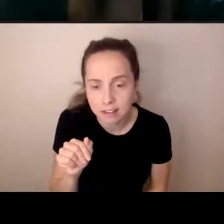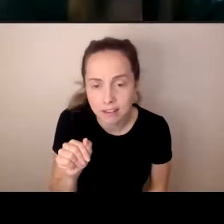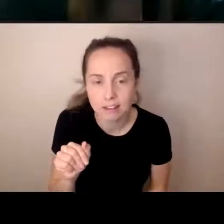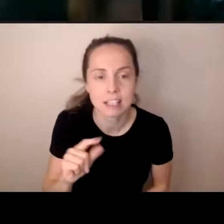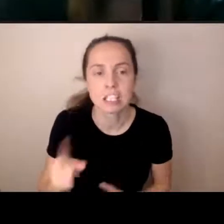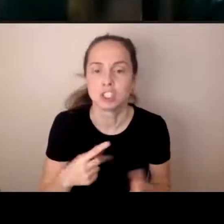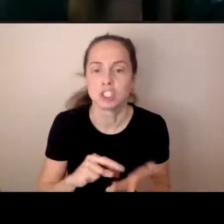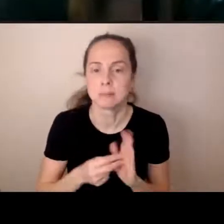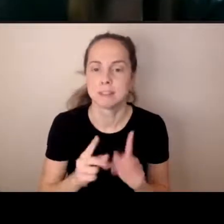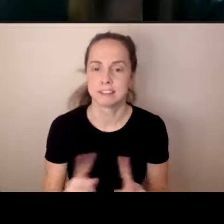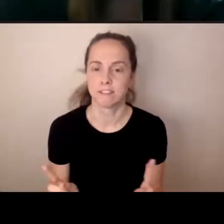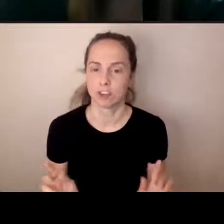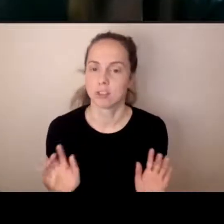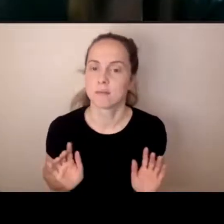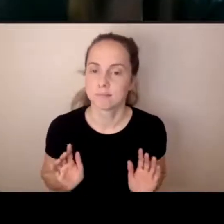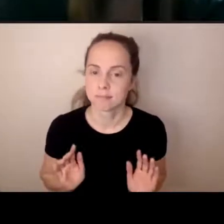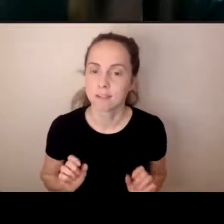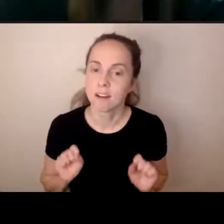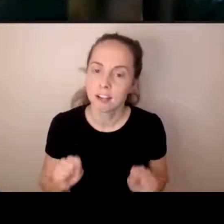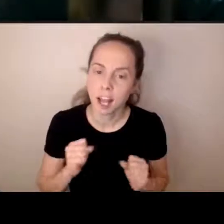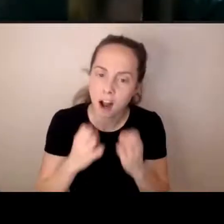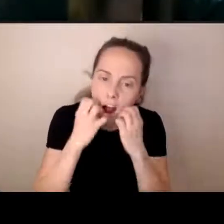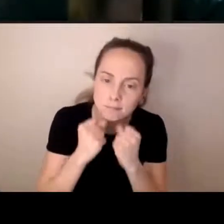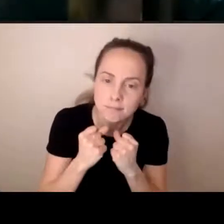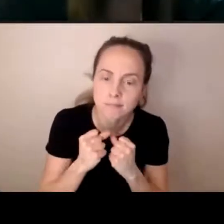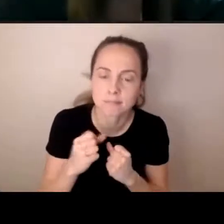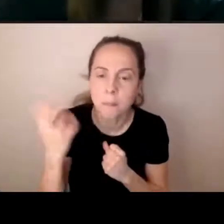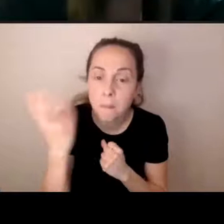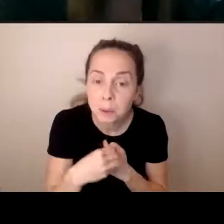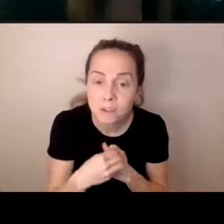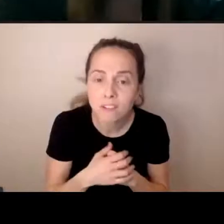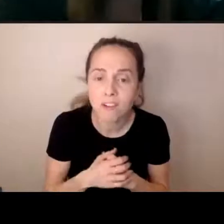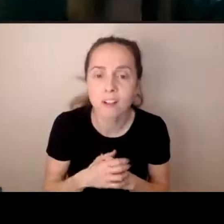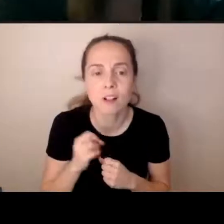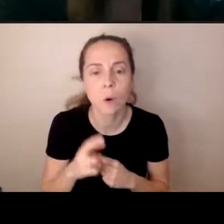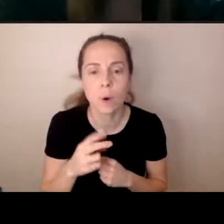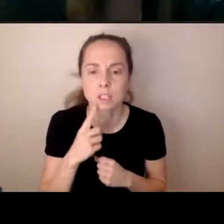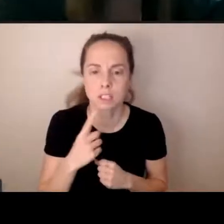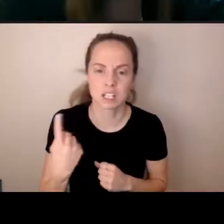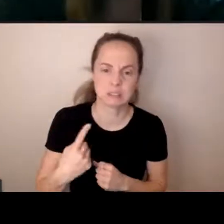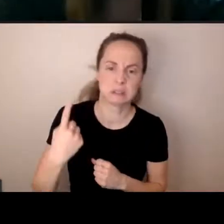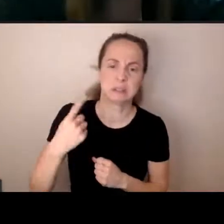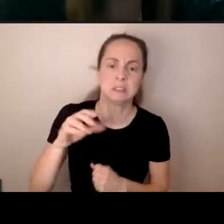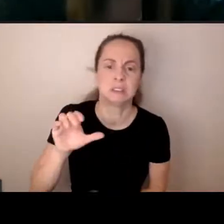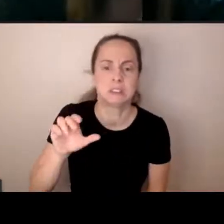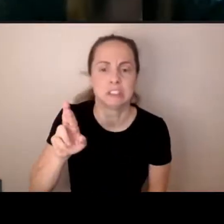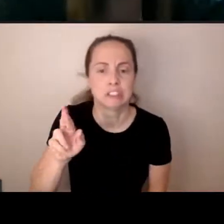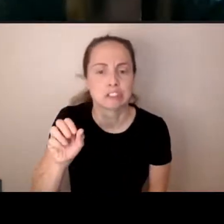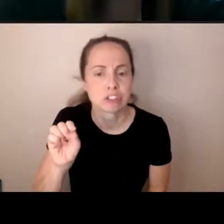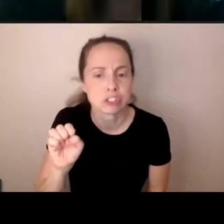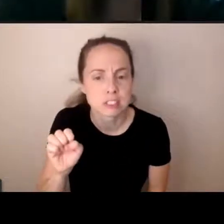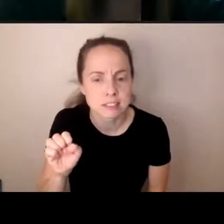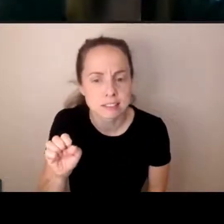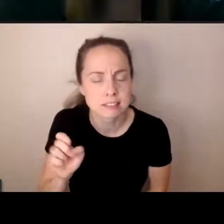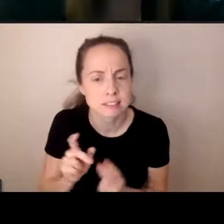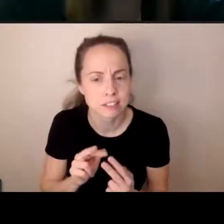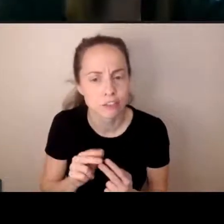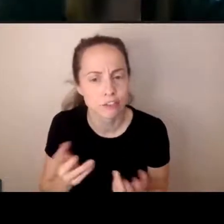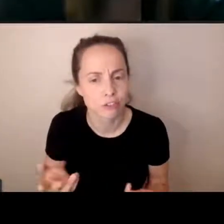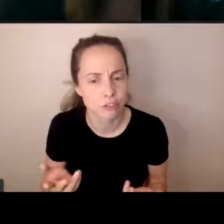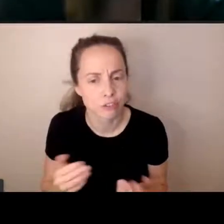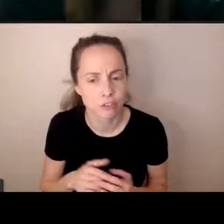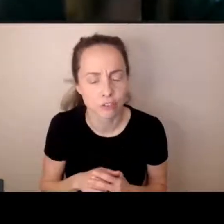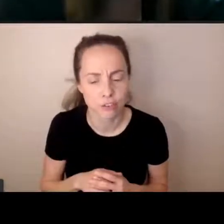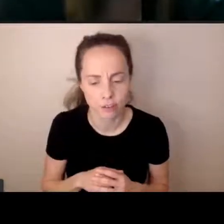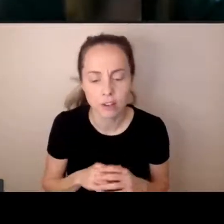a beautiful thing, or you can choose to see it as a curse, and I think if we could all try to think of